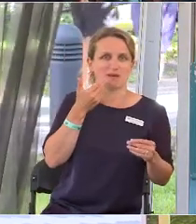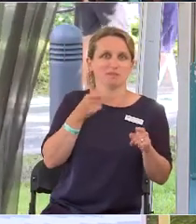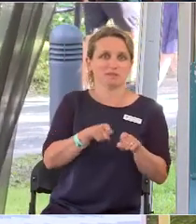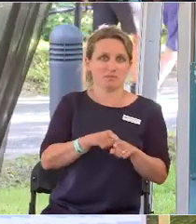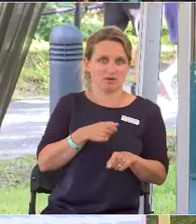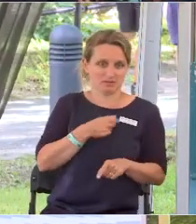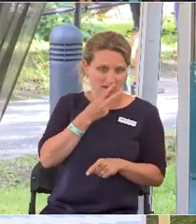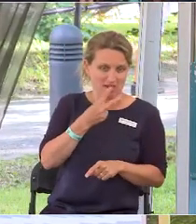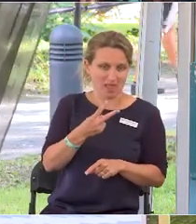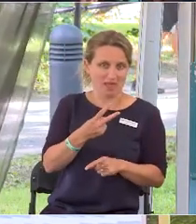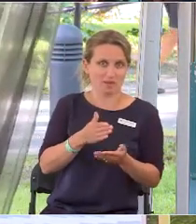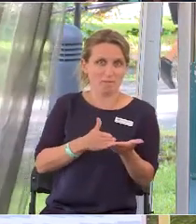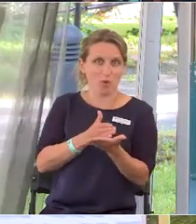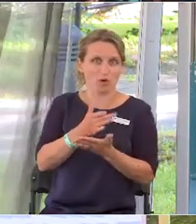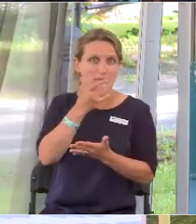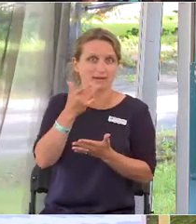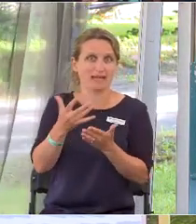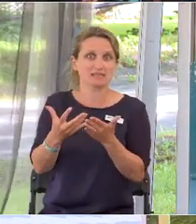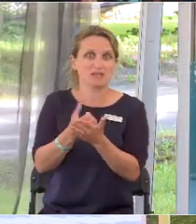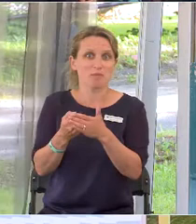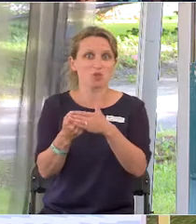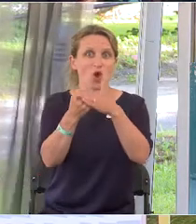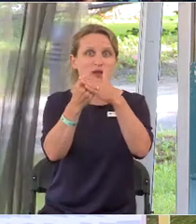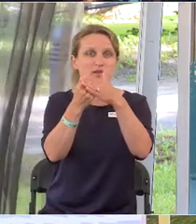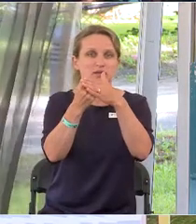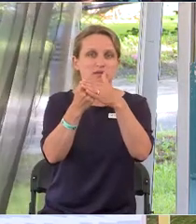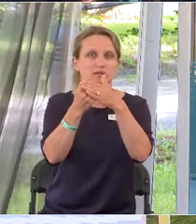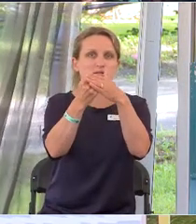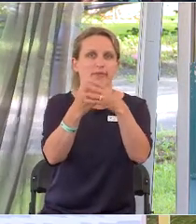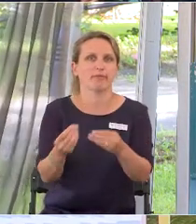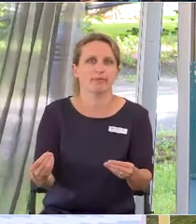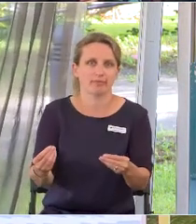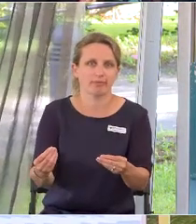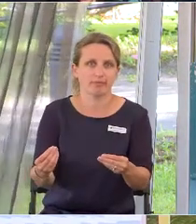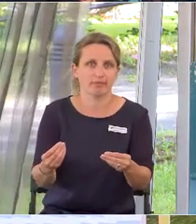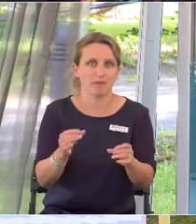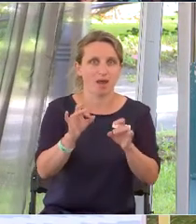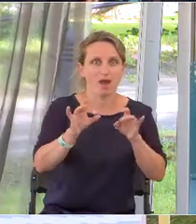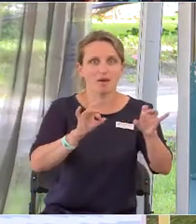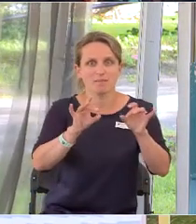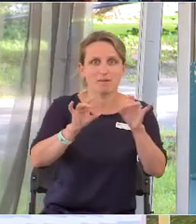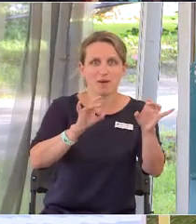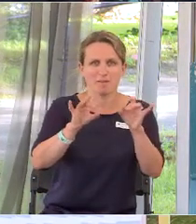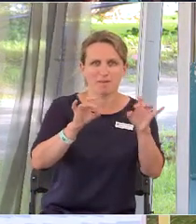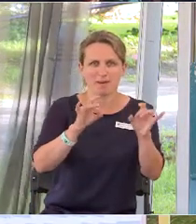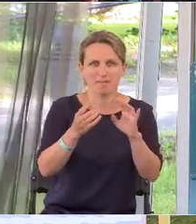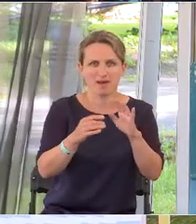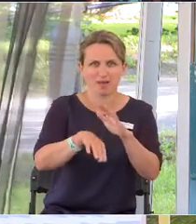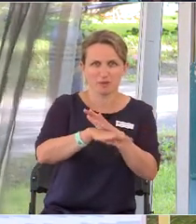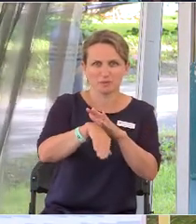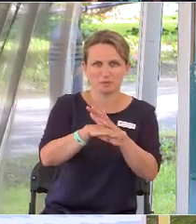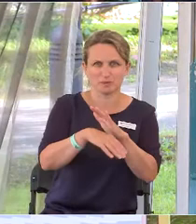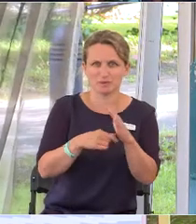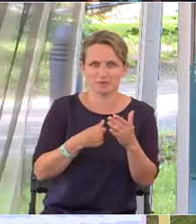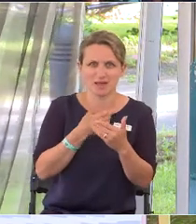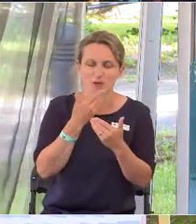gaining support and then they're losing the support. And that's especially happening with public speech, because the support is not based on any kind of winning